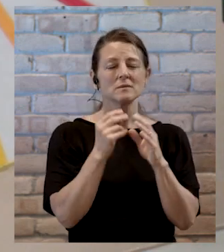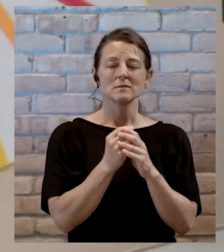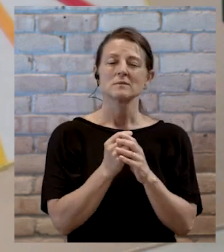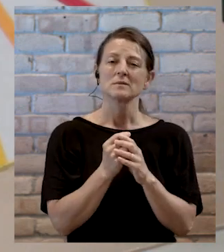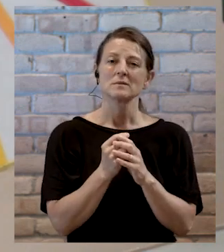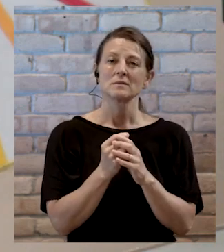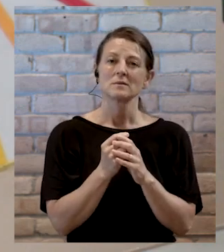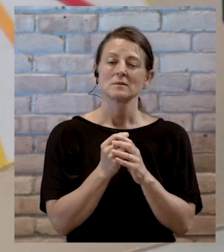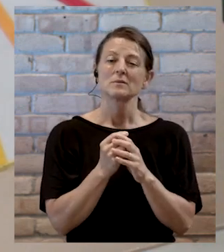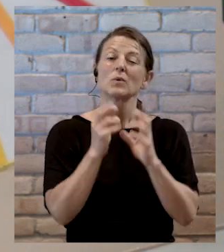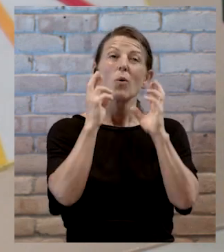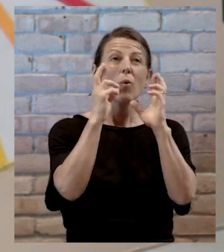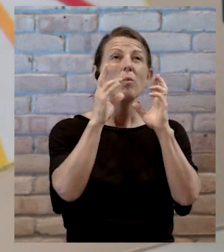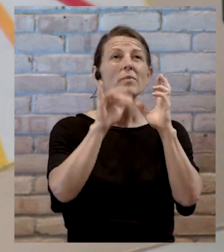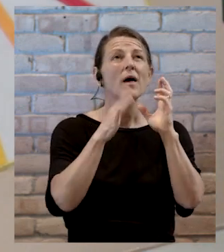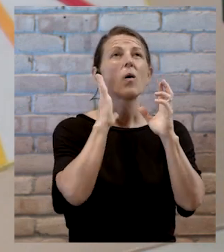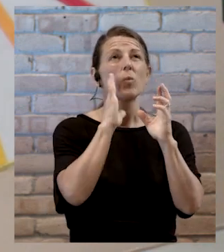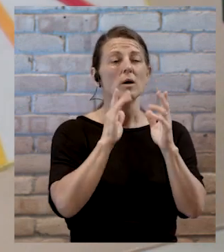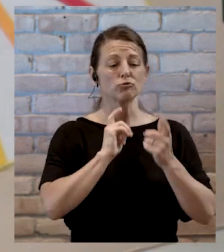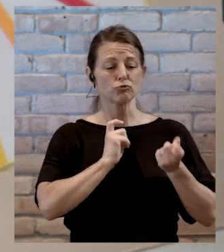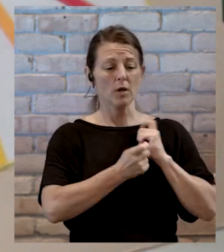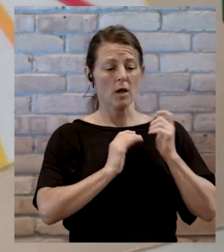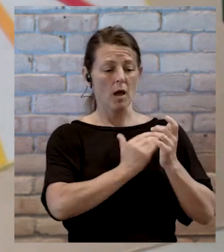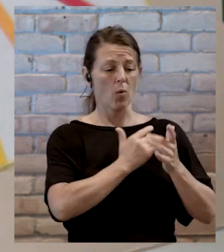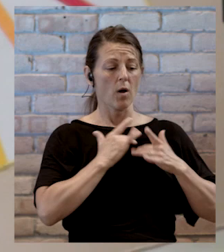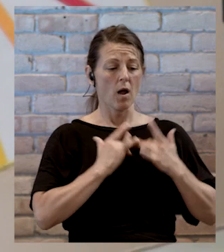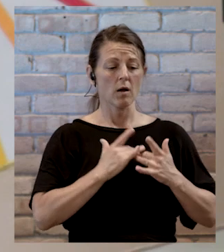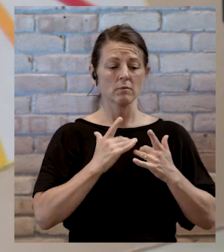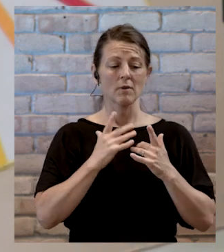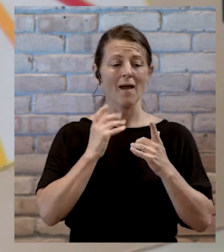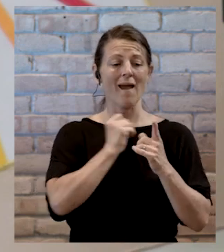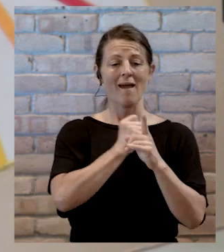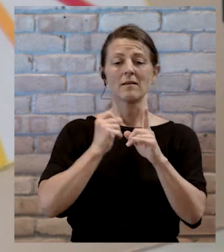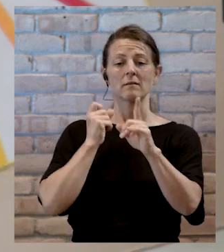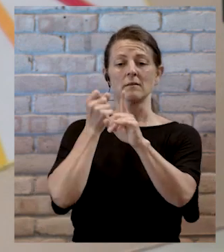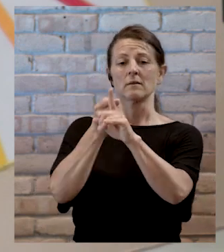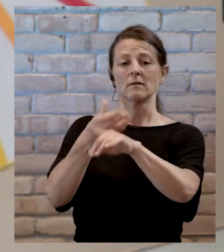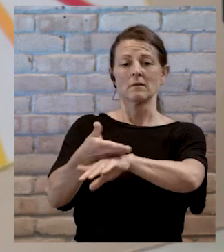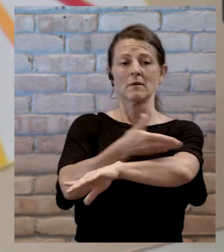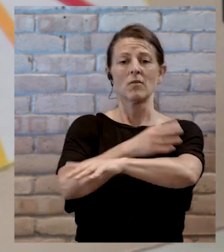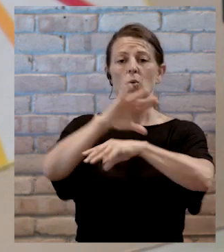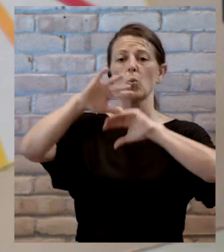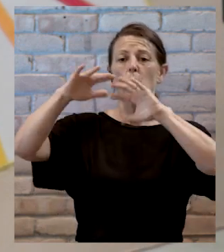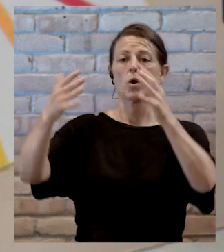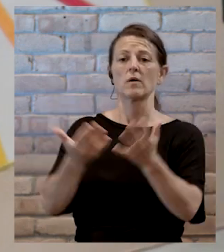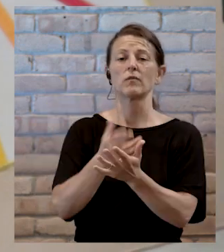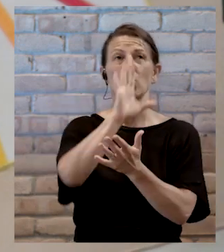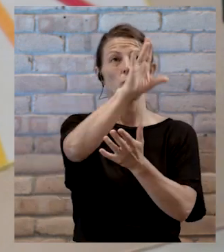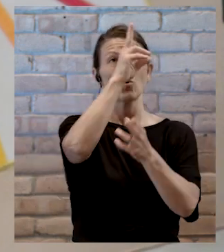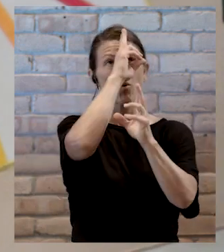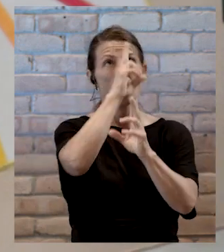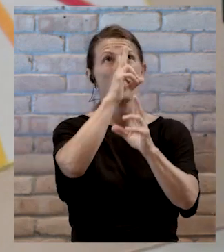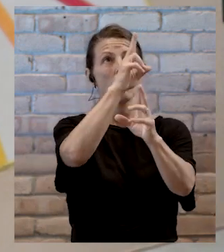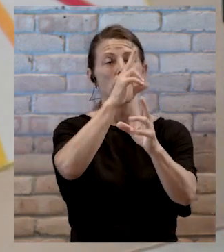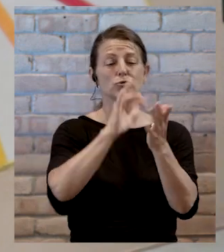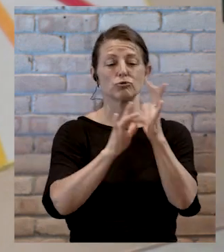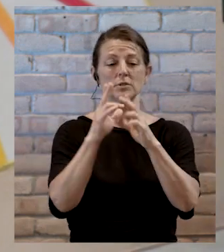and may it change the world around us for your glory and for your honor, we pray. In Jesus'